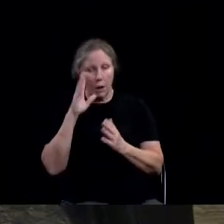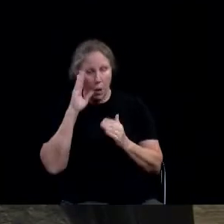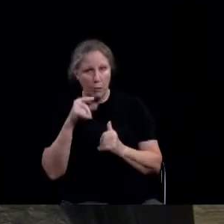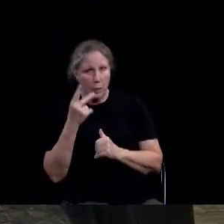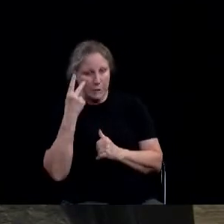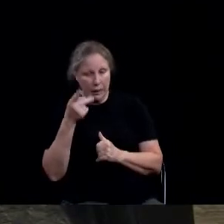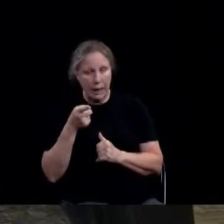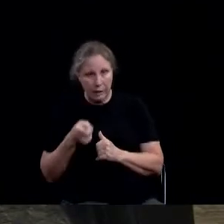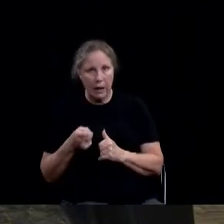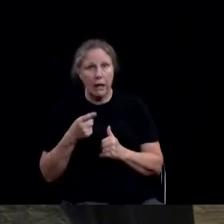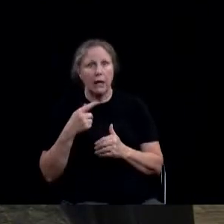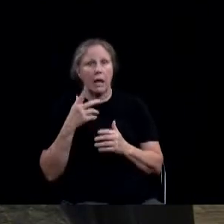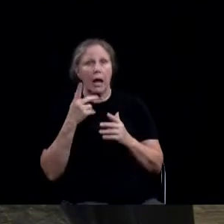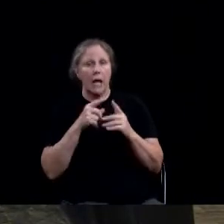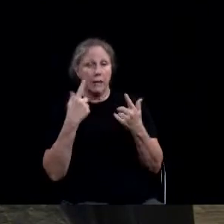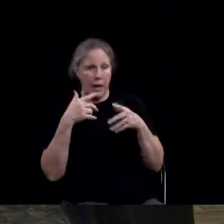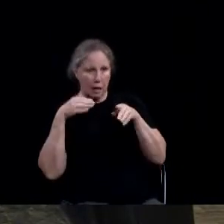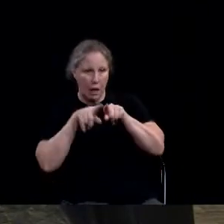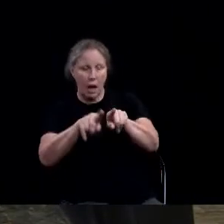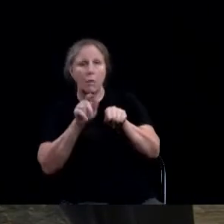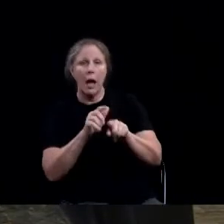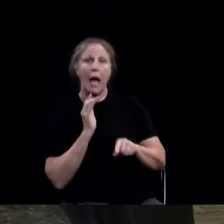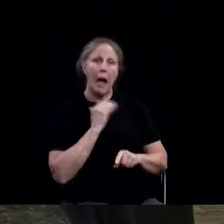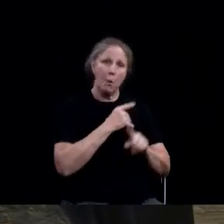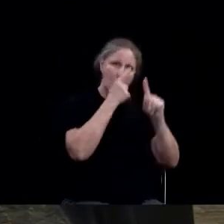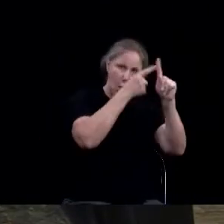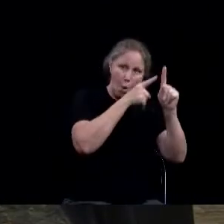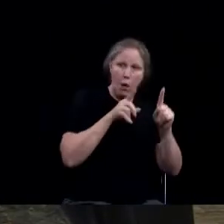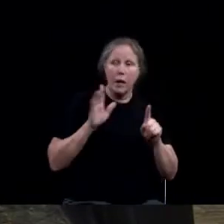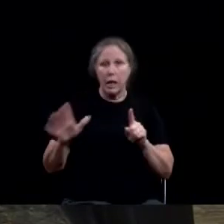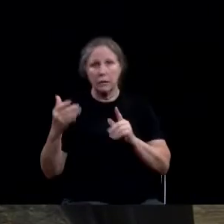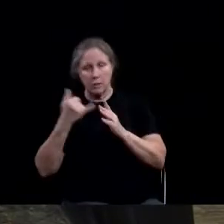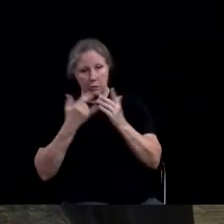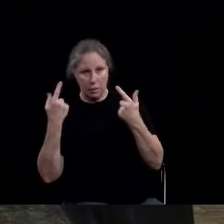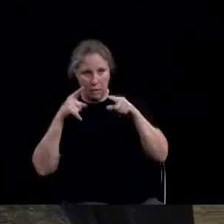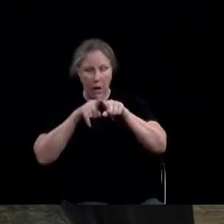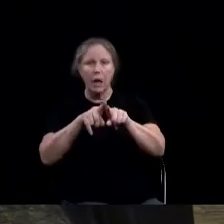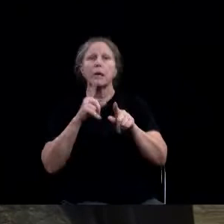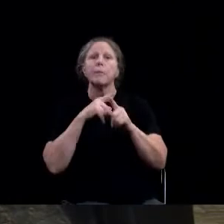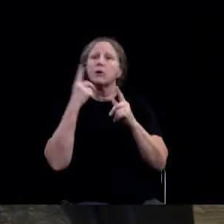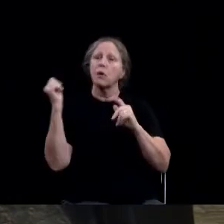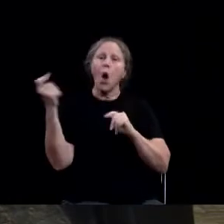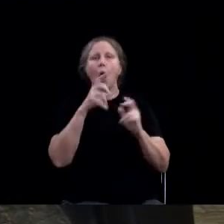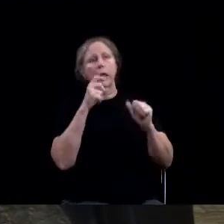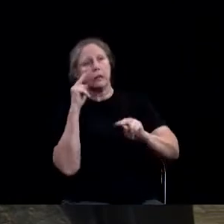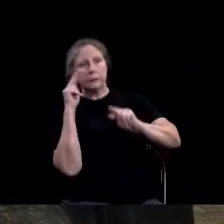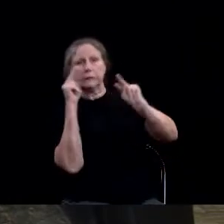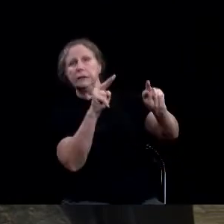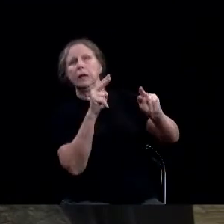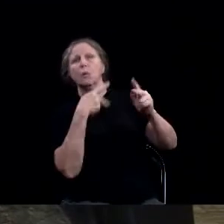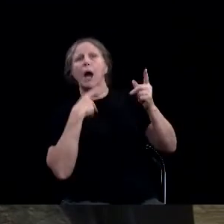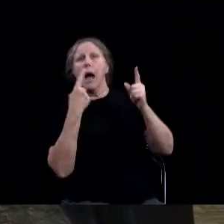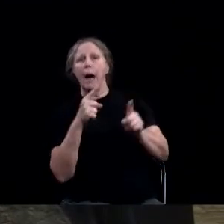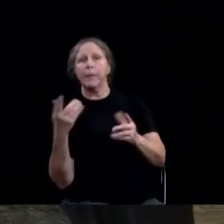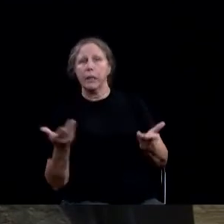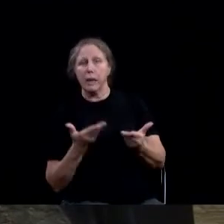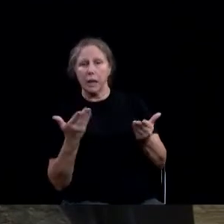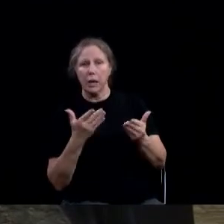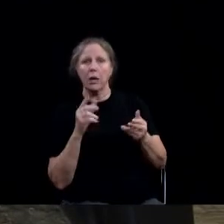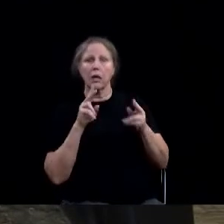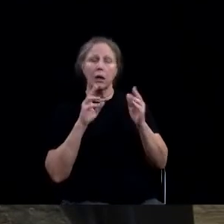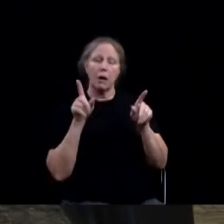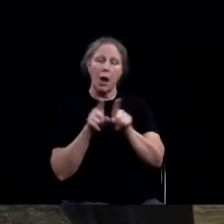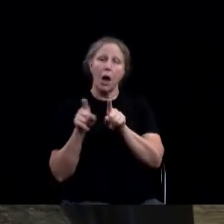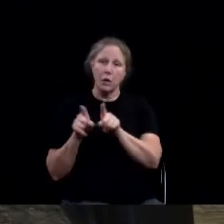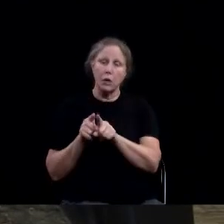create greater transparency around our data, as well as a high-performing city government. So at this point, I'd like Eric